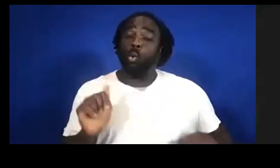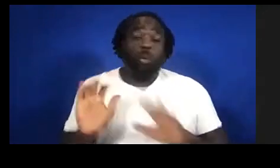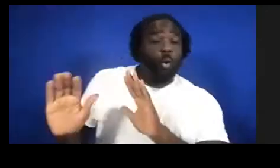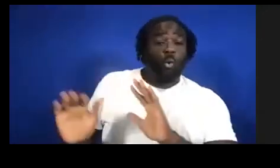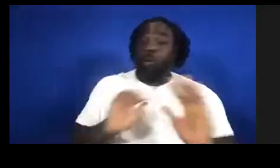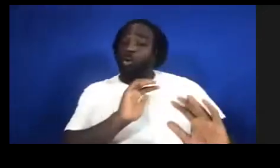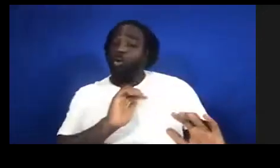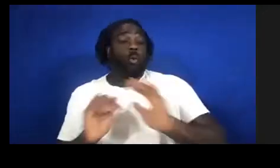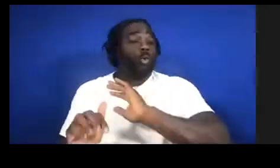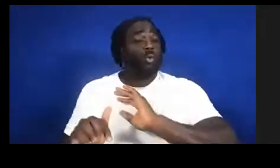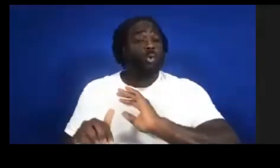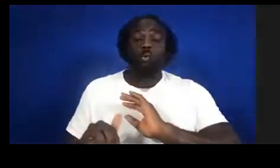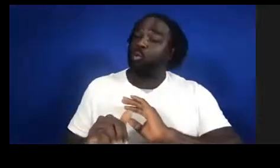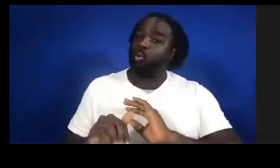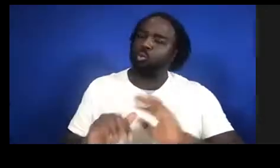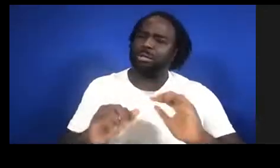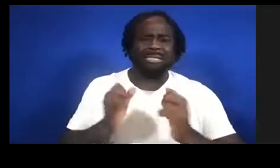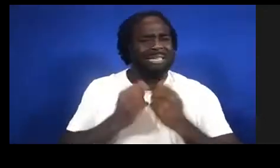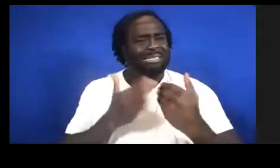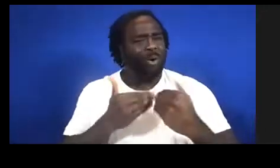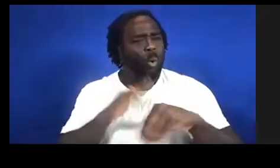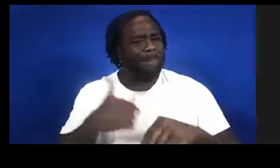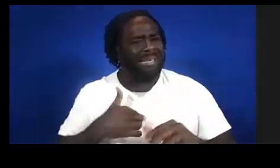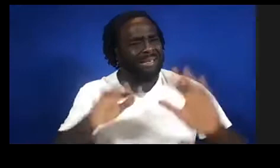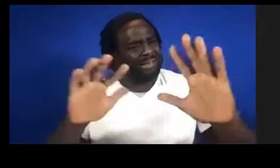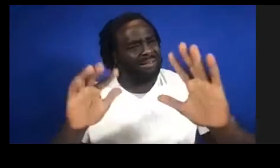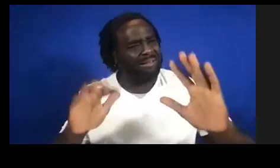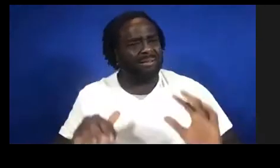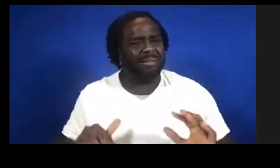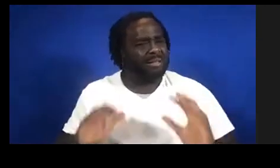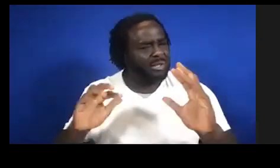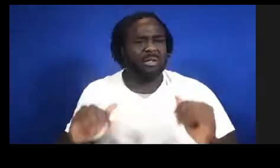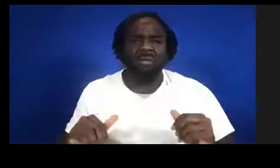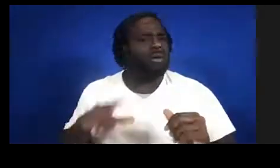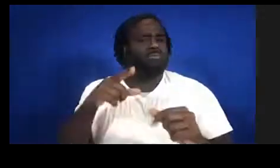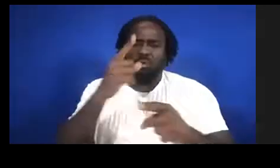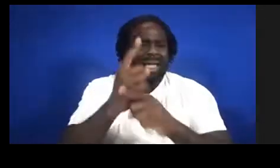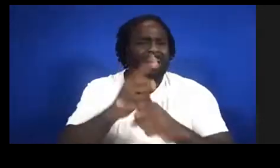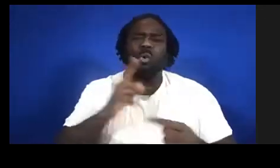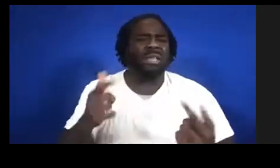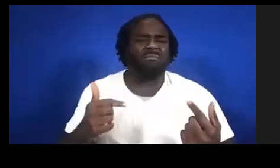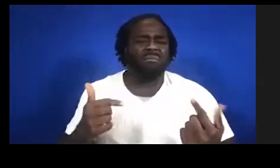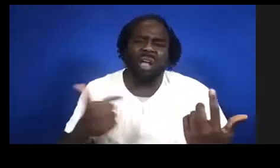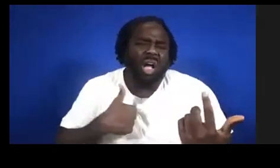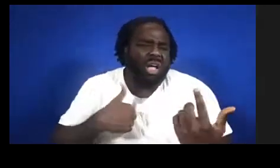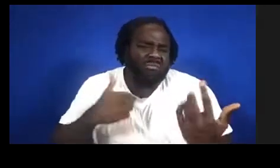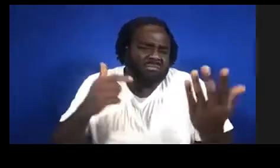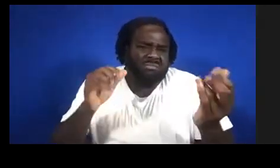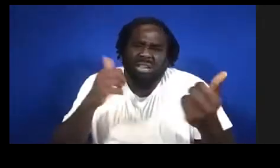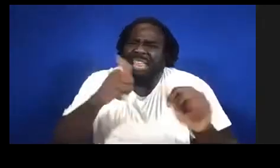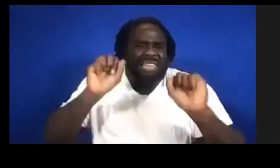Black interpreter. You know, why can't I have a white interpreter? And I'm like, yo, take it easy on me, yeah?